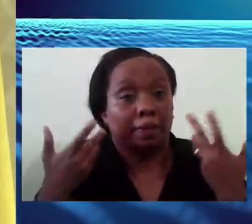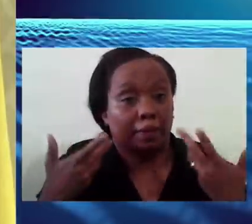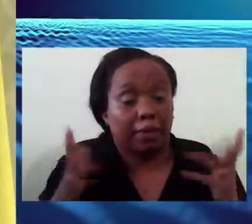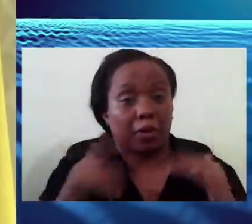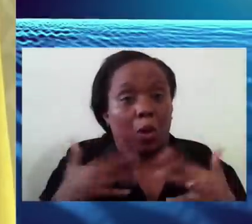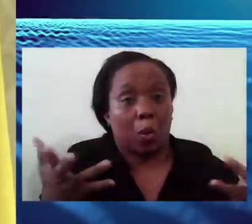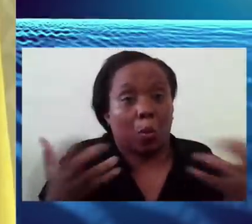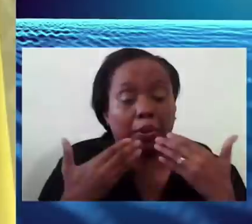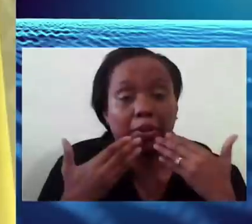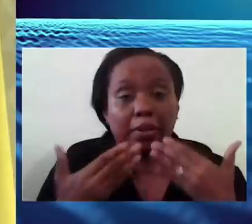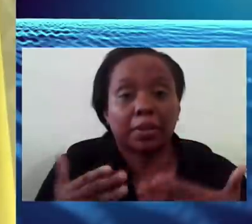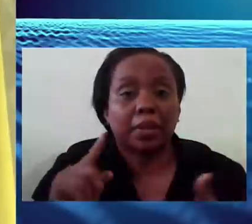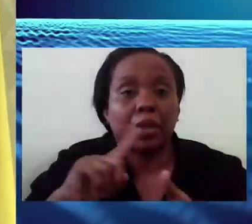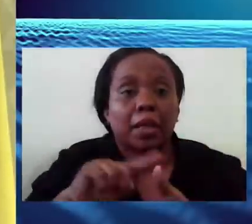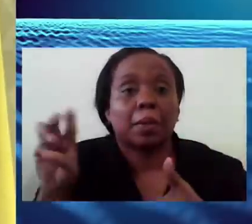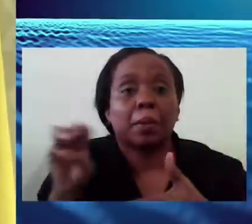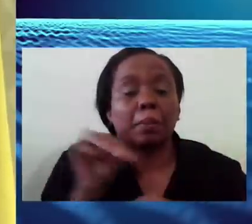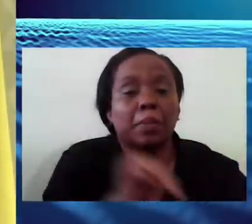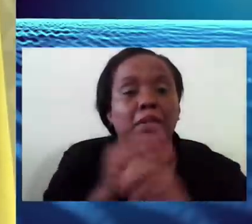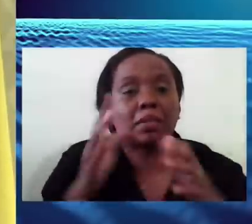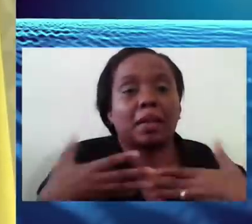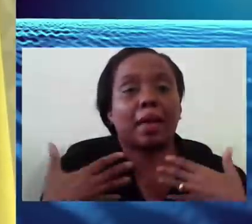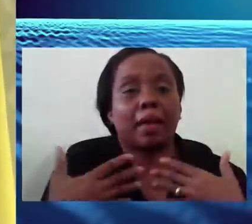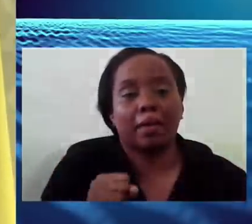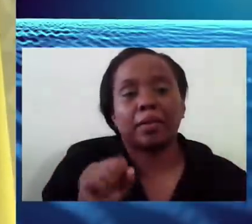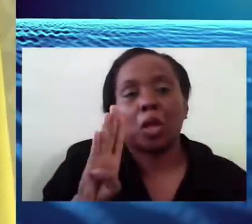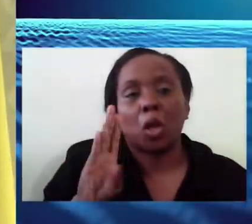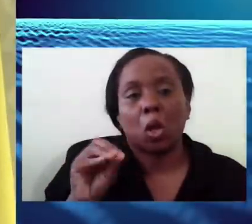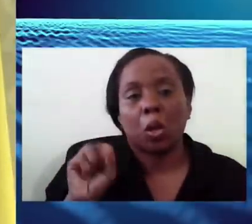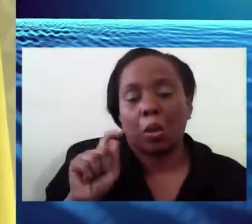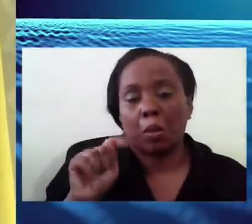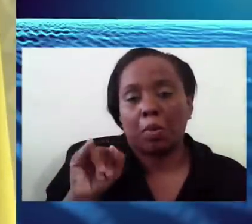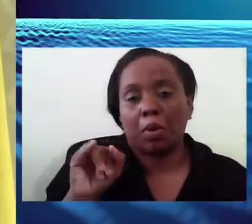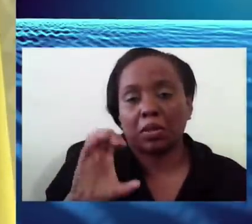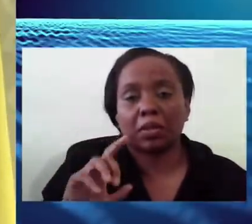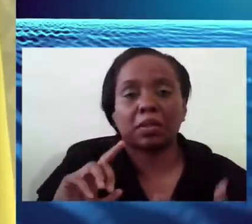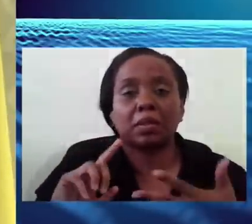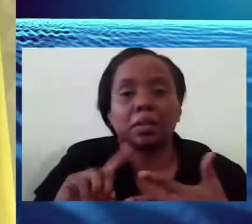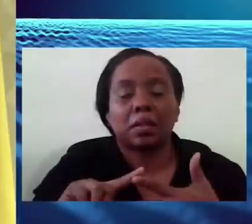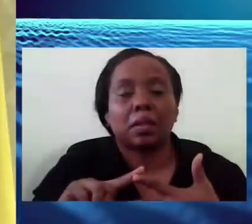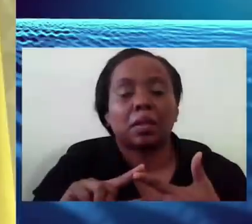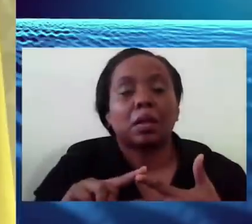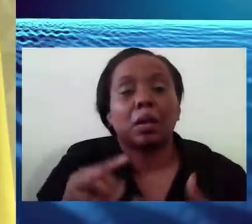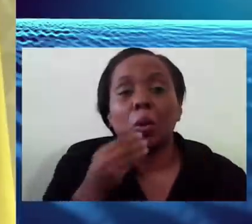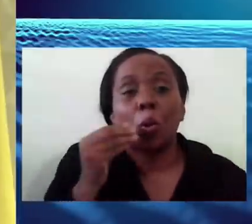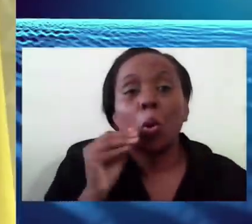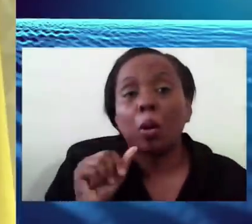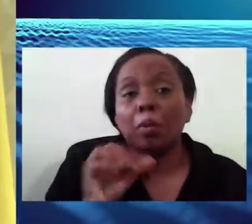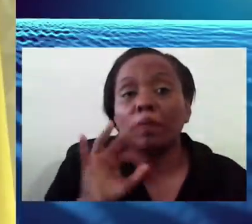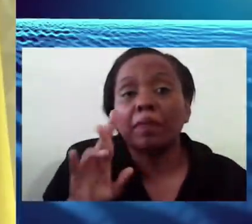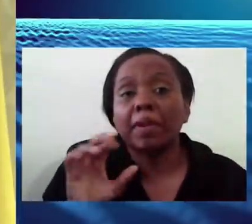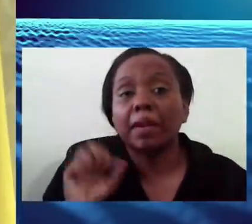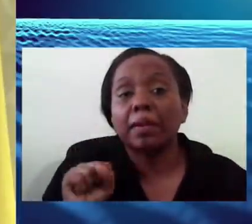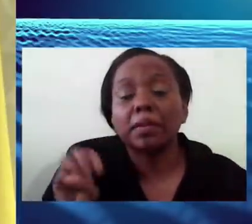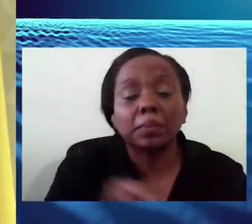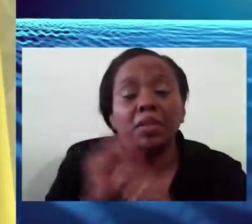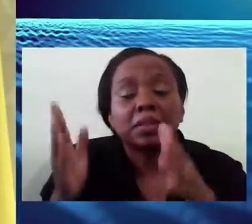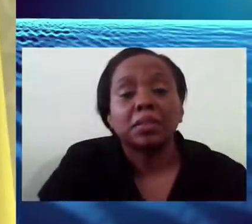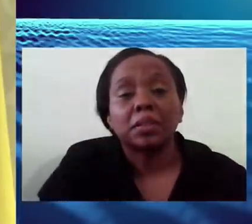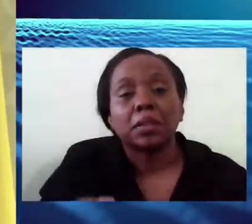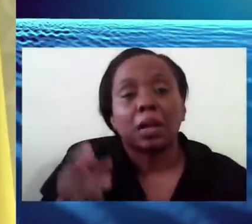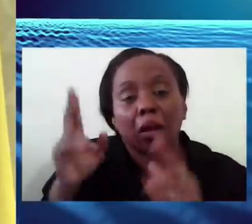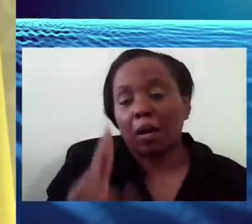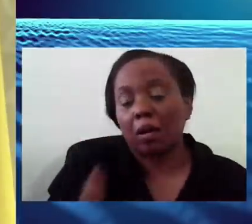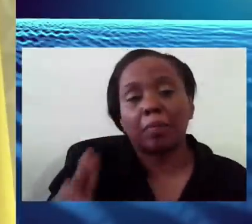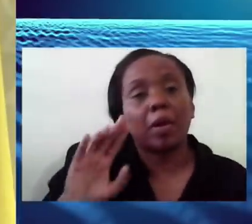the Minister of Health and Wellness, Lieutenant Colonel, the Honorable Jeffrey Bostic, the Minister of Home Affairs, Information and Public Affairs, the Honorable